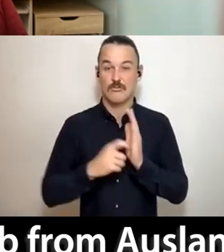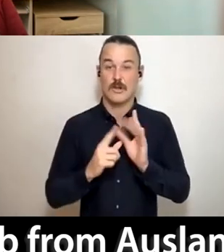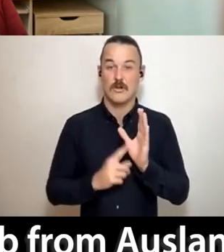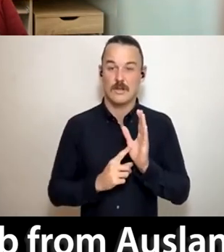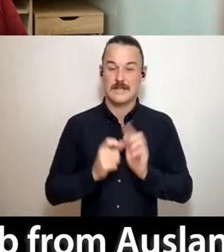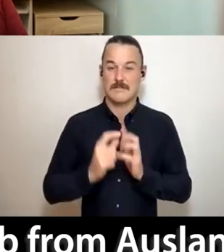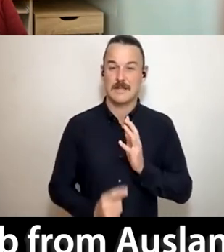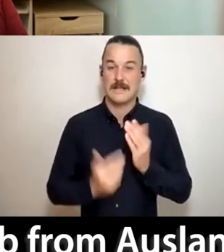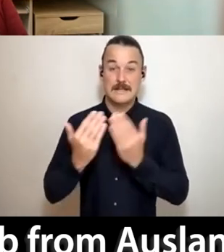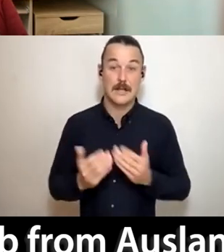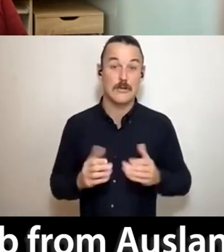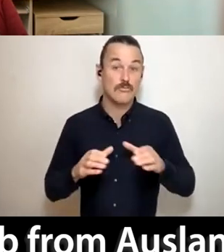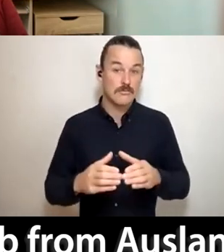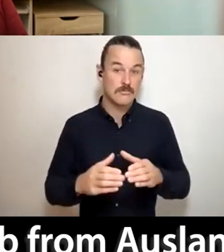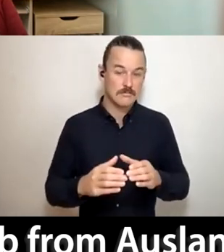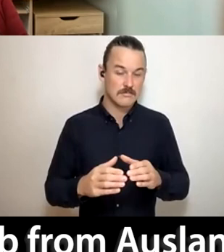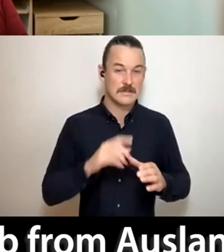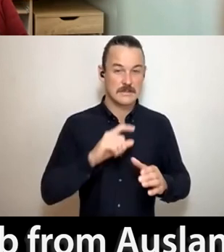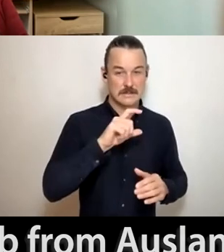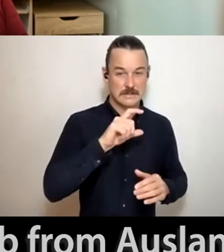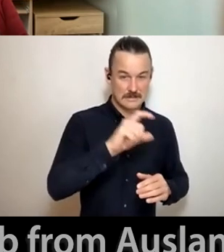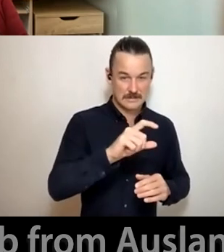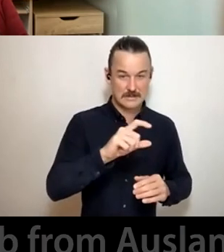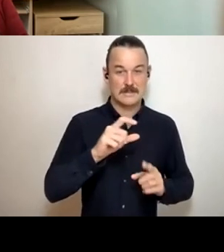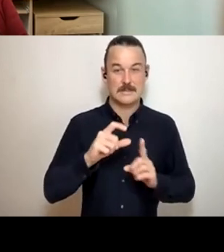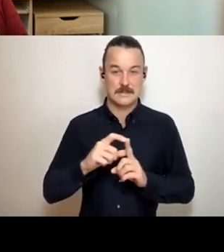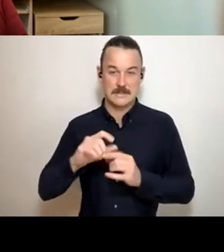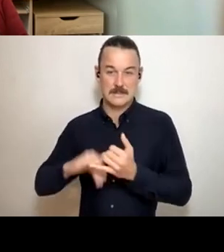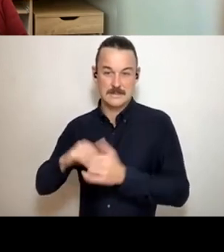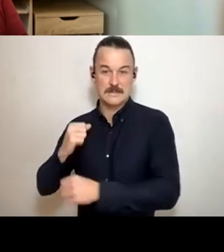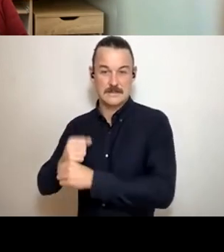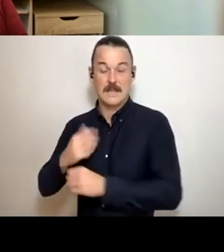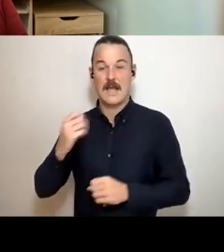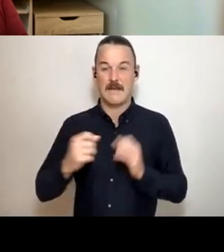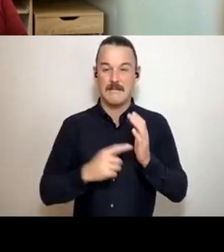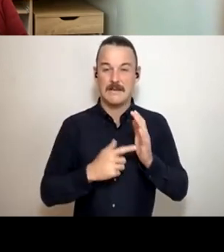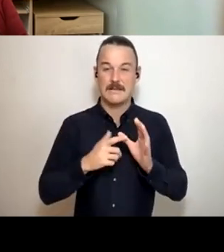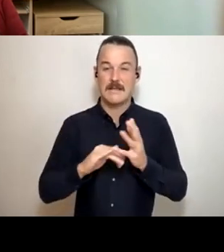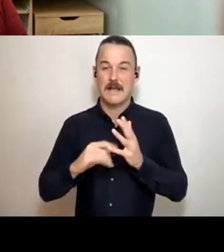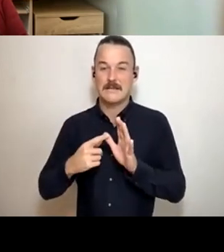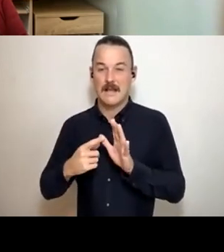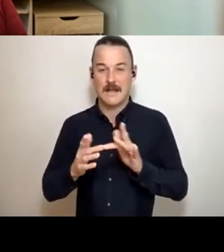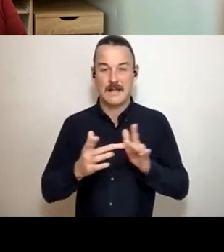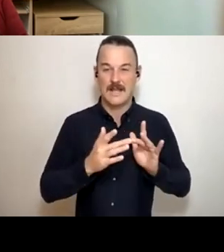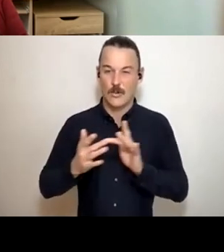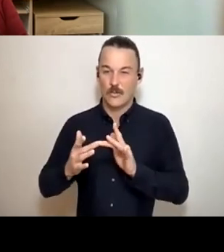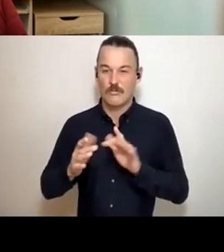has multiple forms of membership through the TASA, um, TASA network, uh, students, uh,